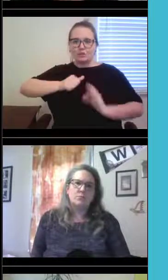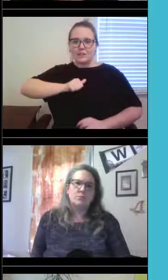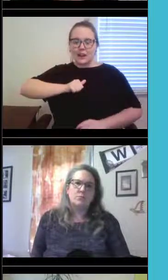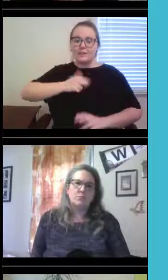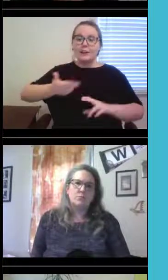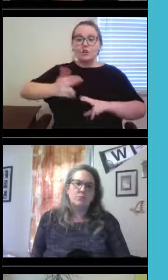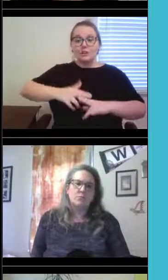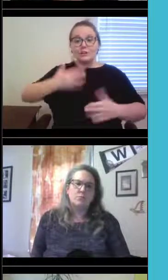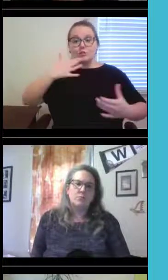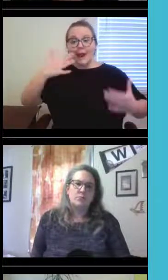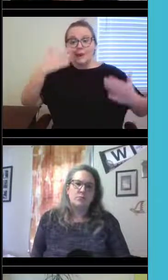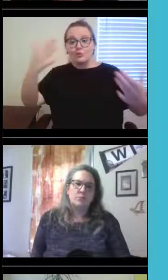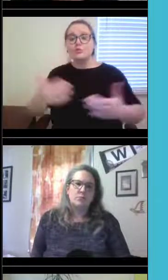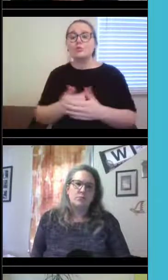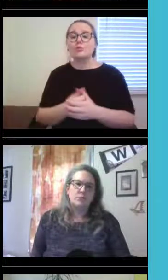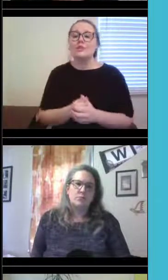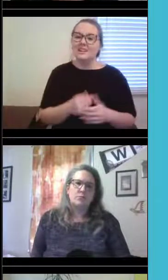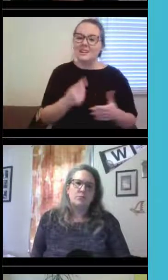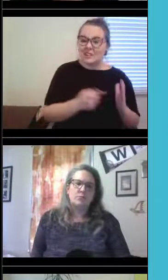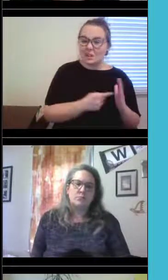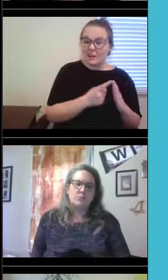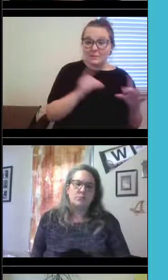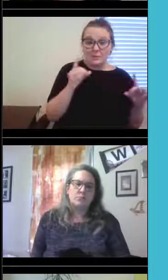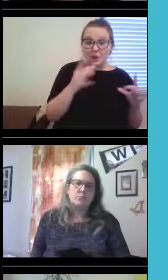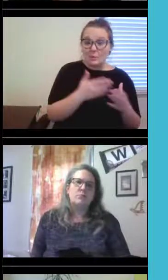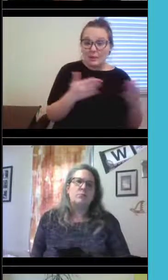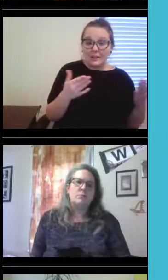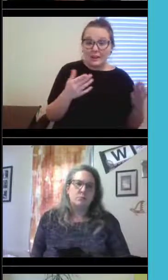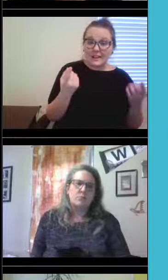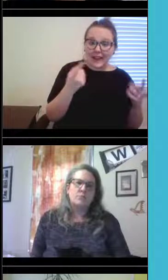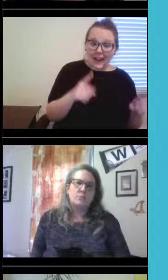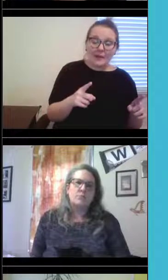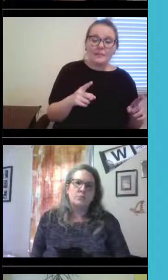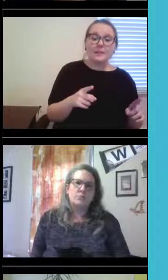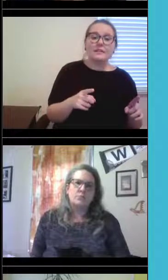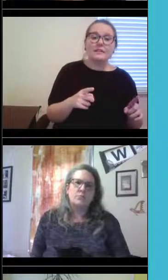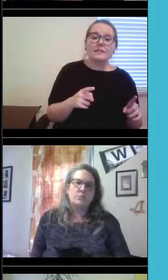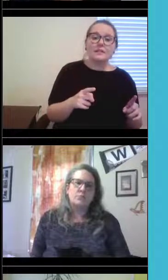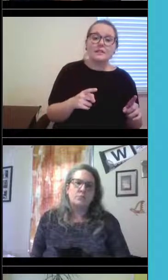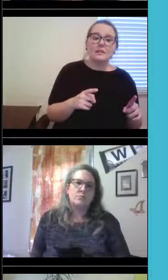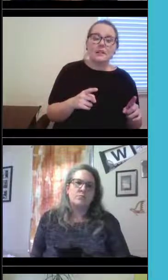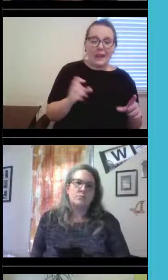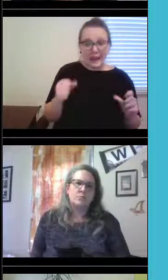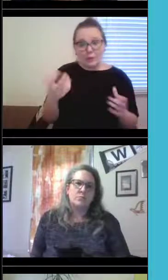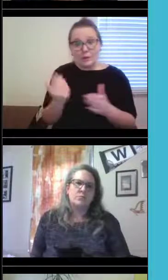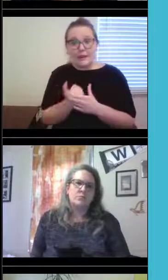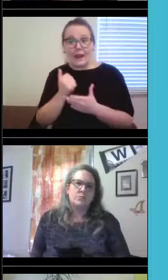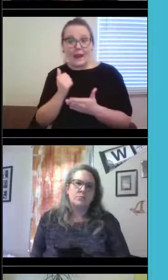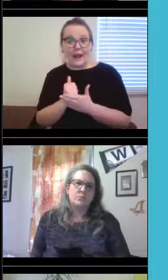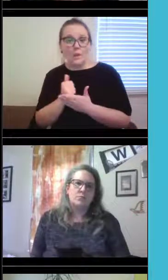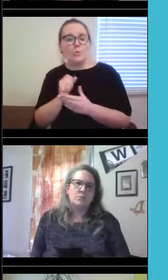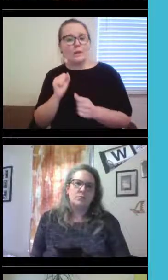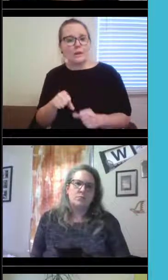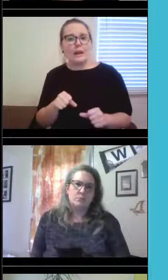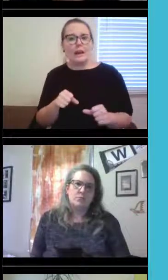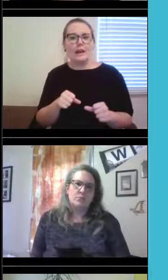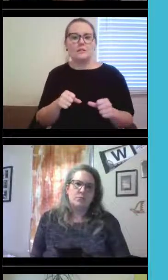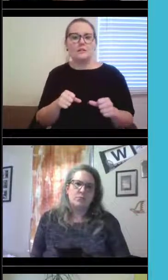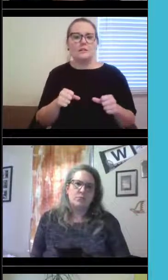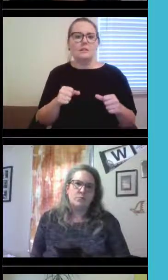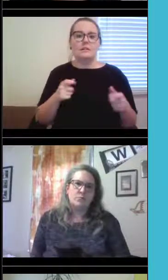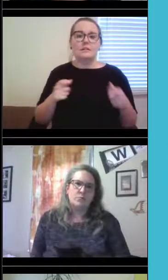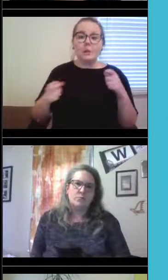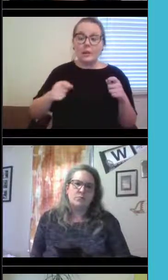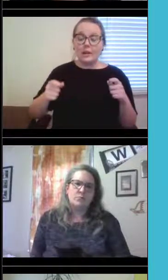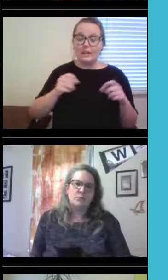know, often out of terrible things that happen to us, not always, but if we work on them, right, and get help, we can not only deal with the effects